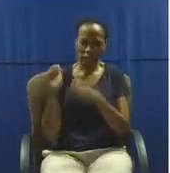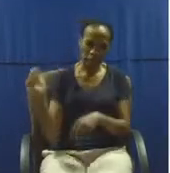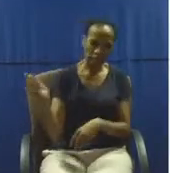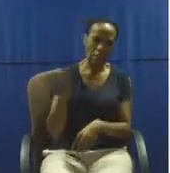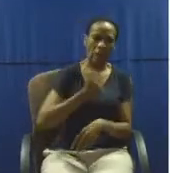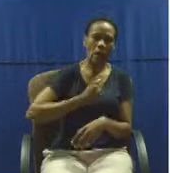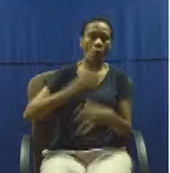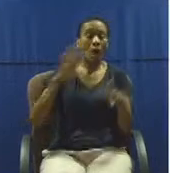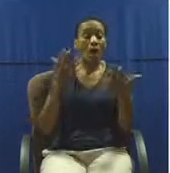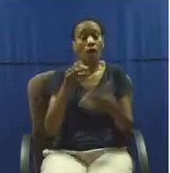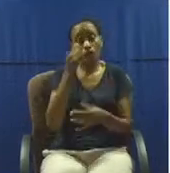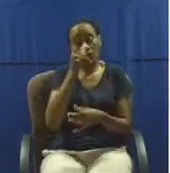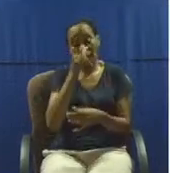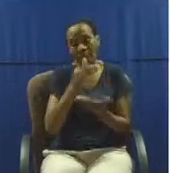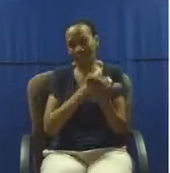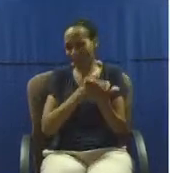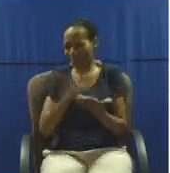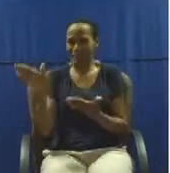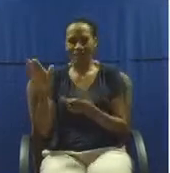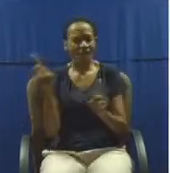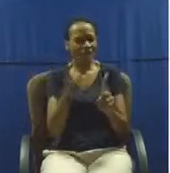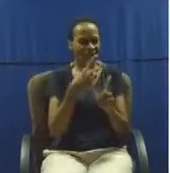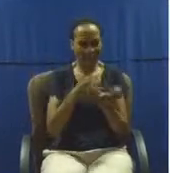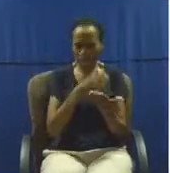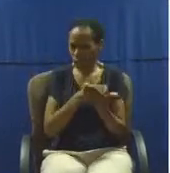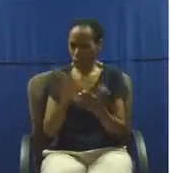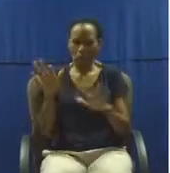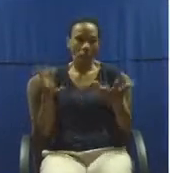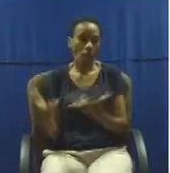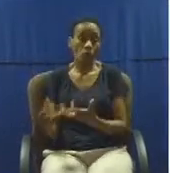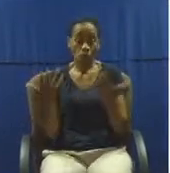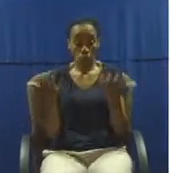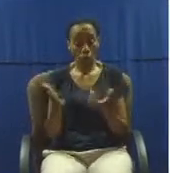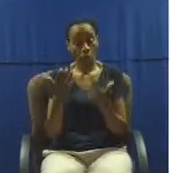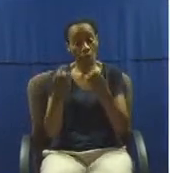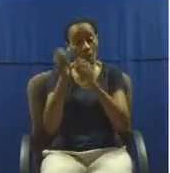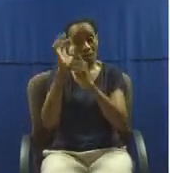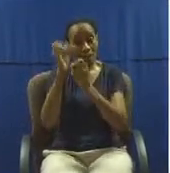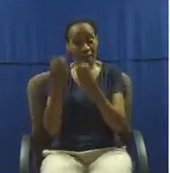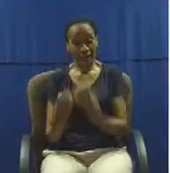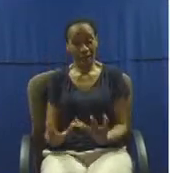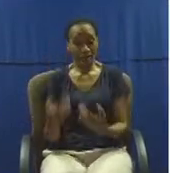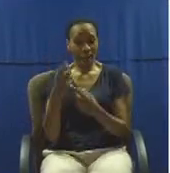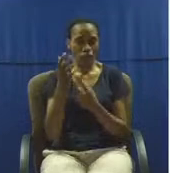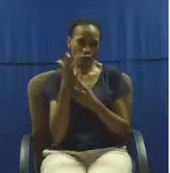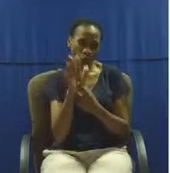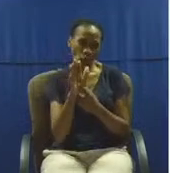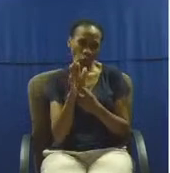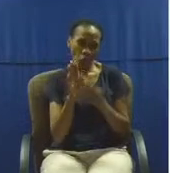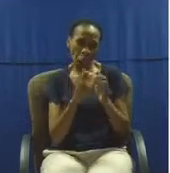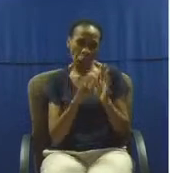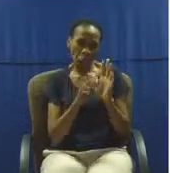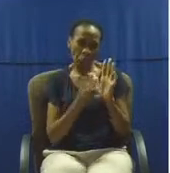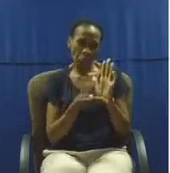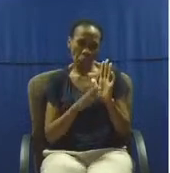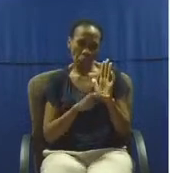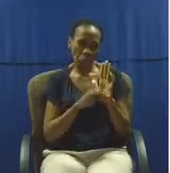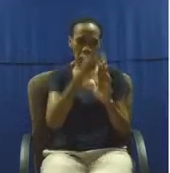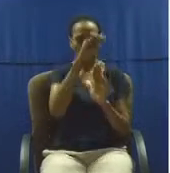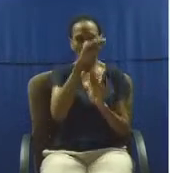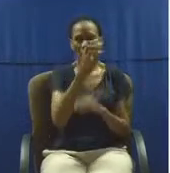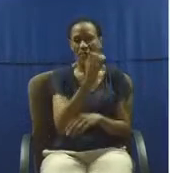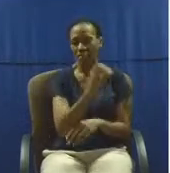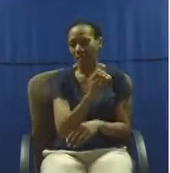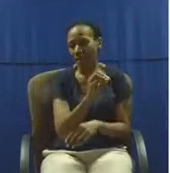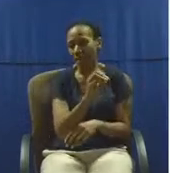to combat crime and violence. These statistics show improvements in some areas, but they also